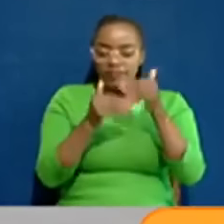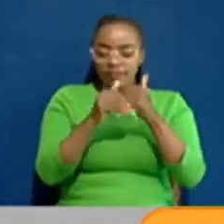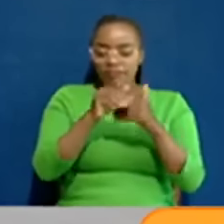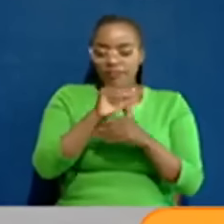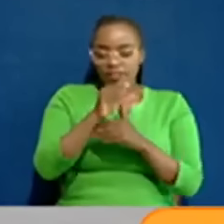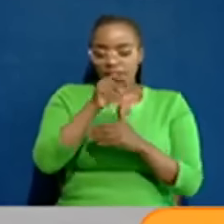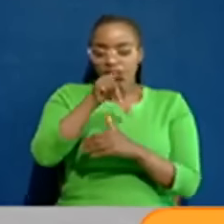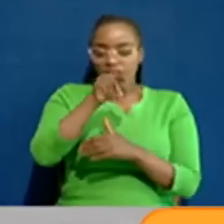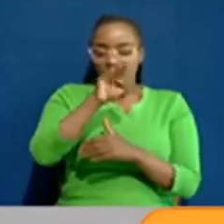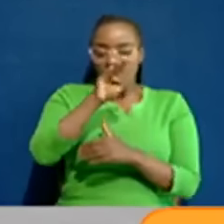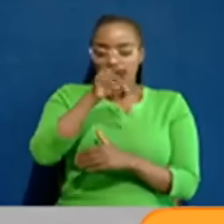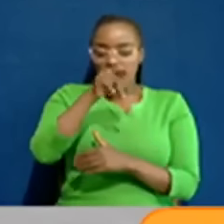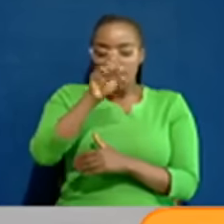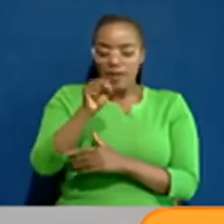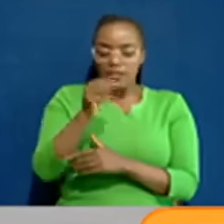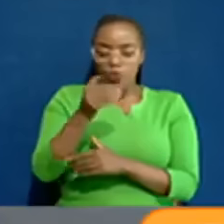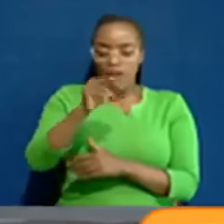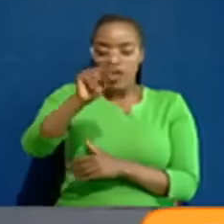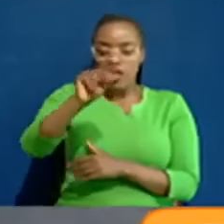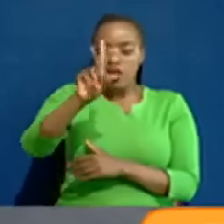bypass.